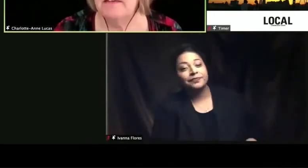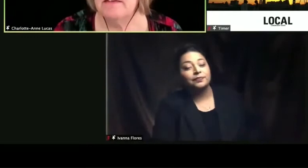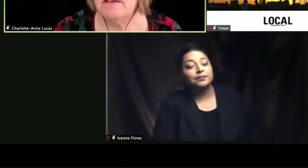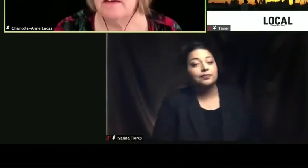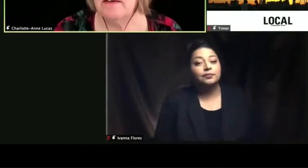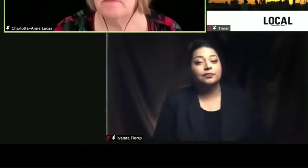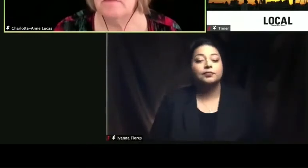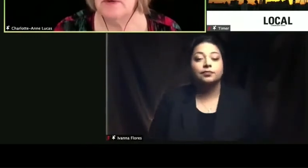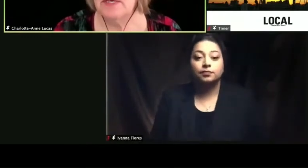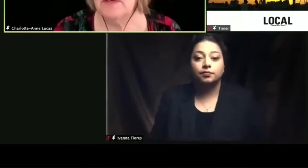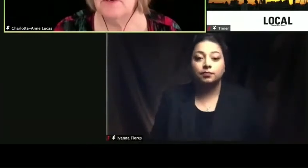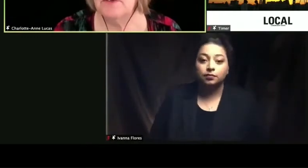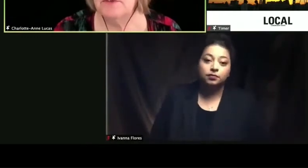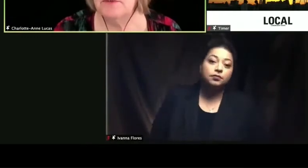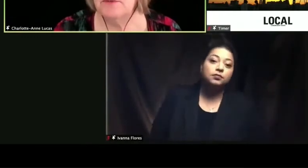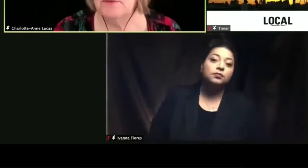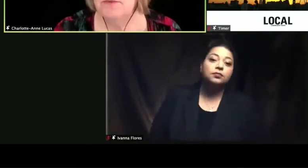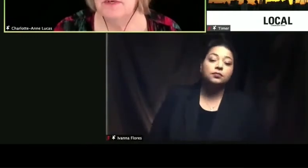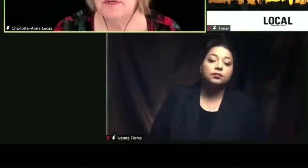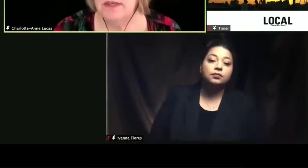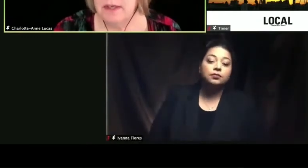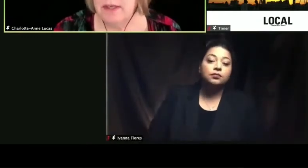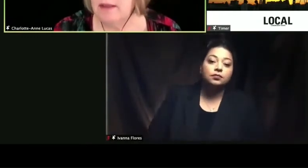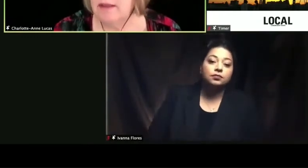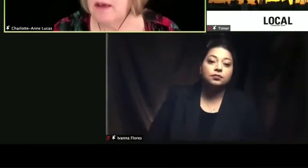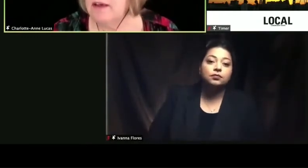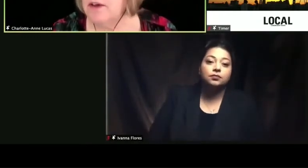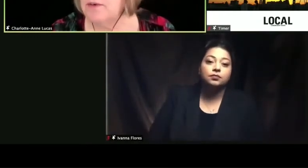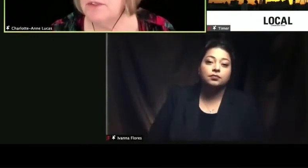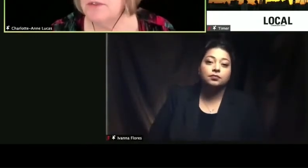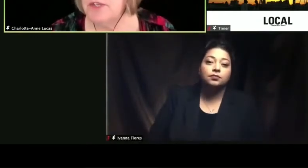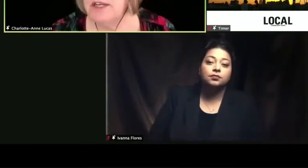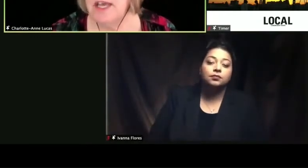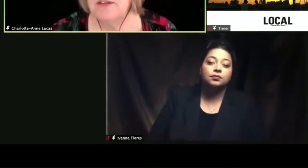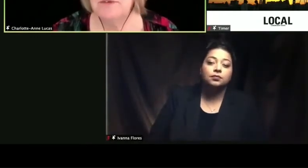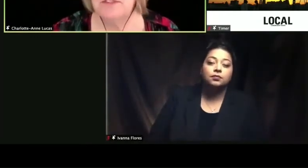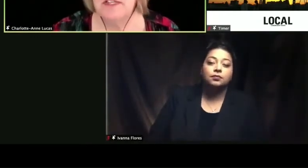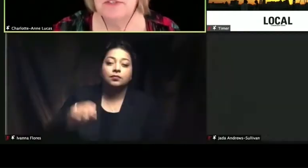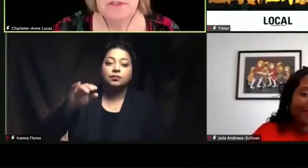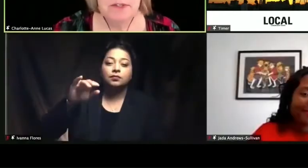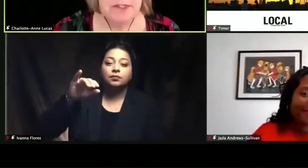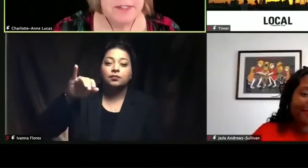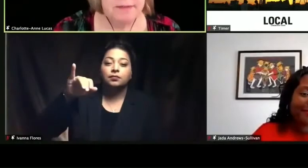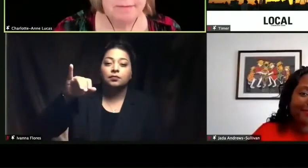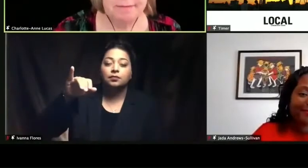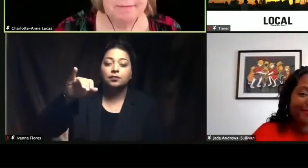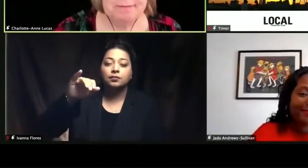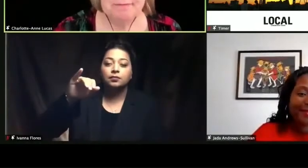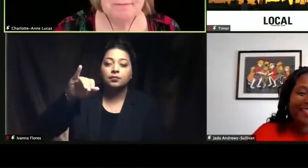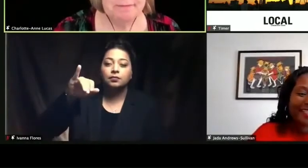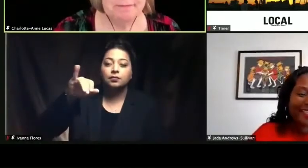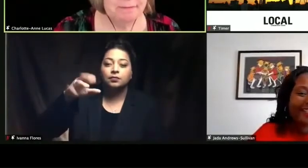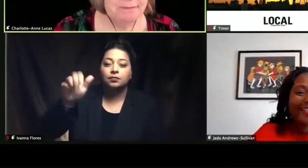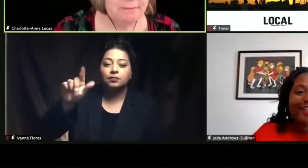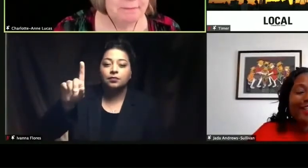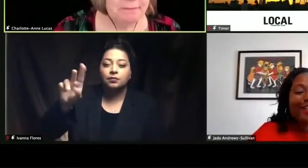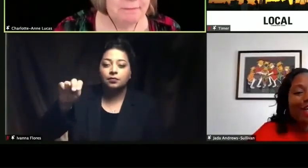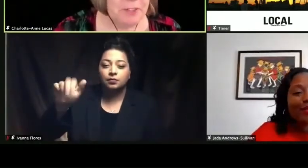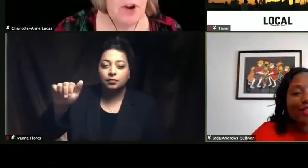And I'm going to go to Jada Andrews-Sullivan first.